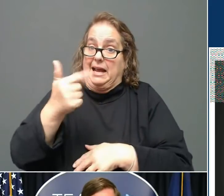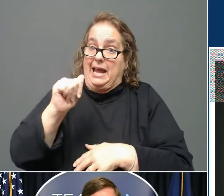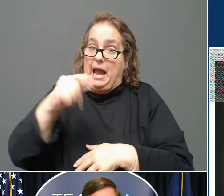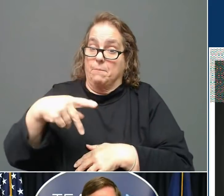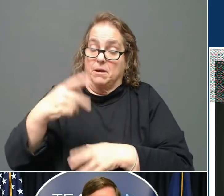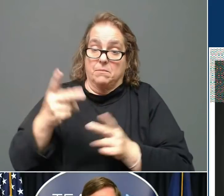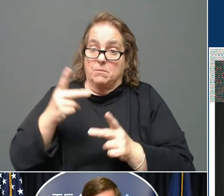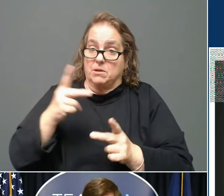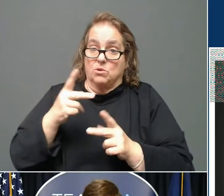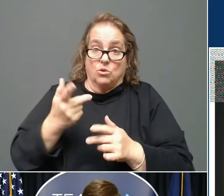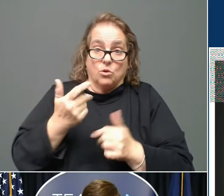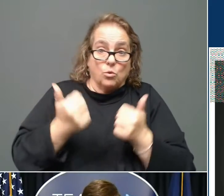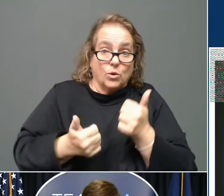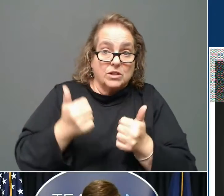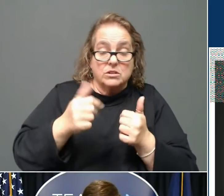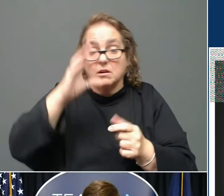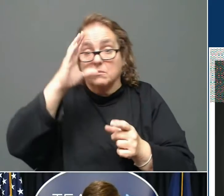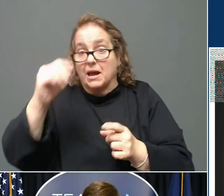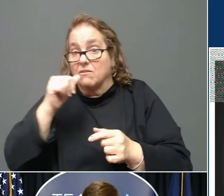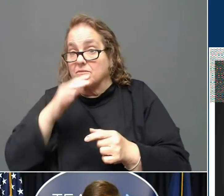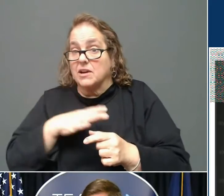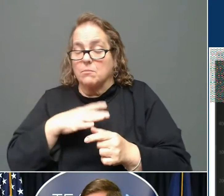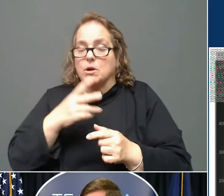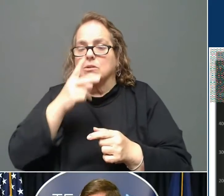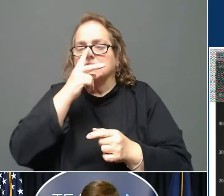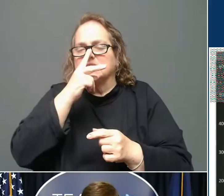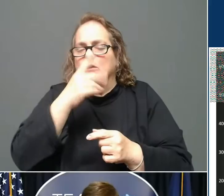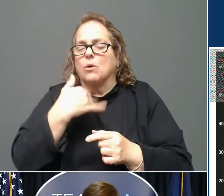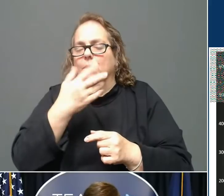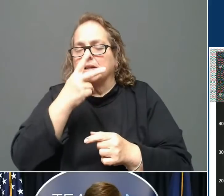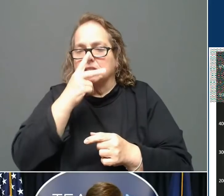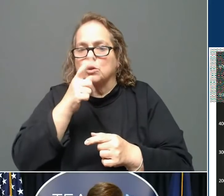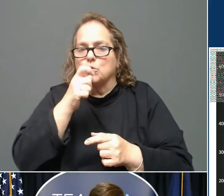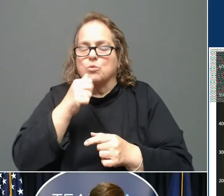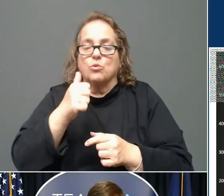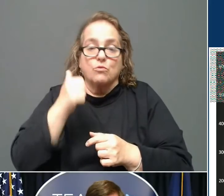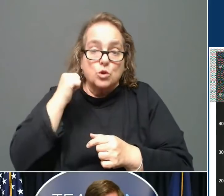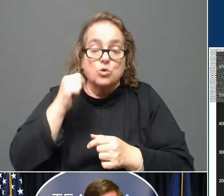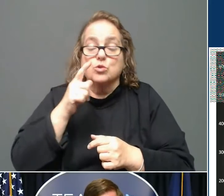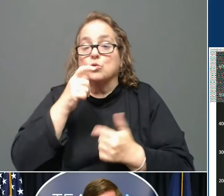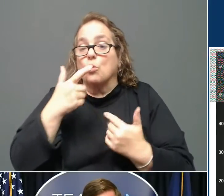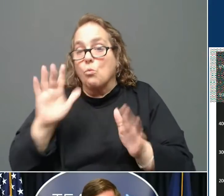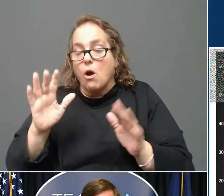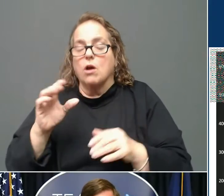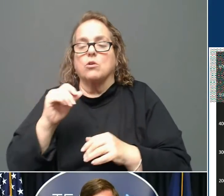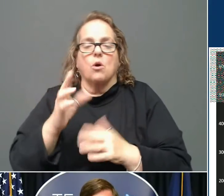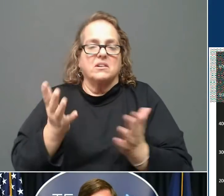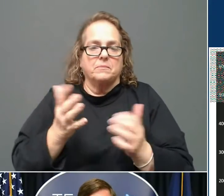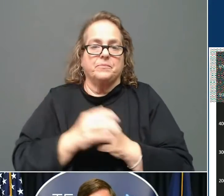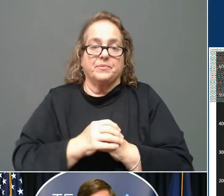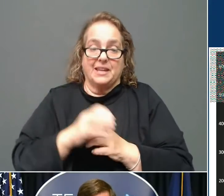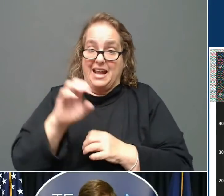terms of gender. We'll wait and see. Ethnicity, 1% Hispanic,